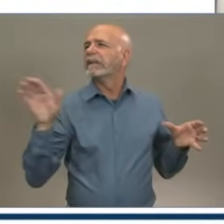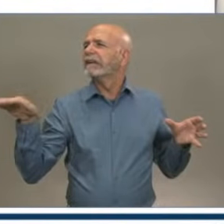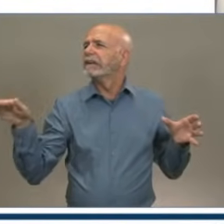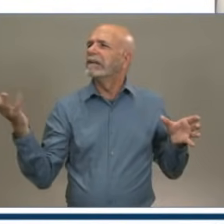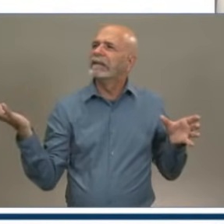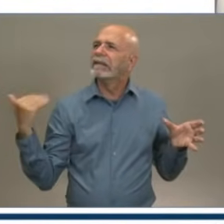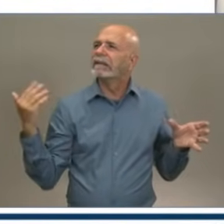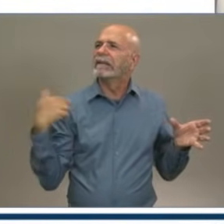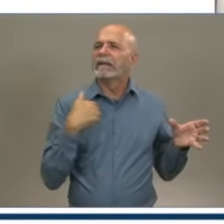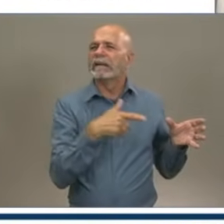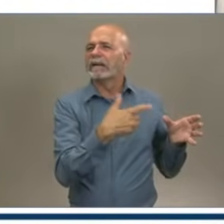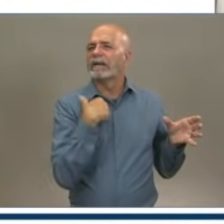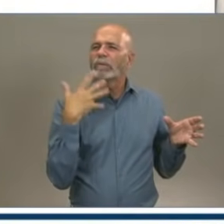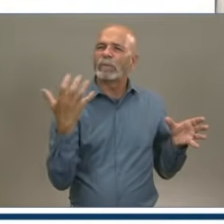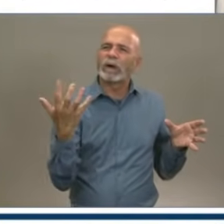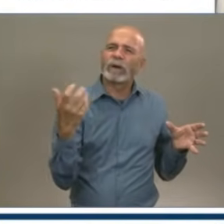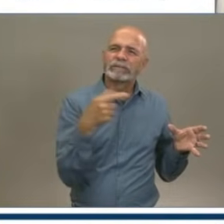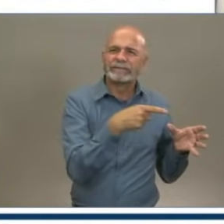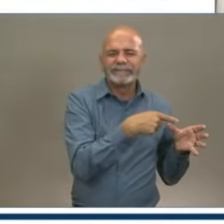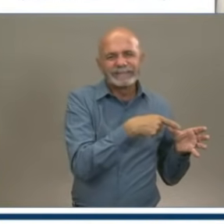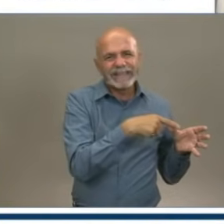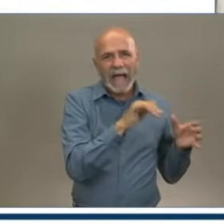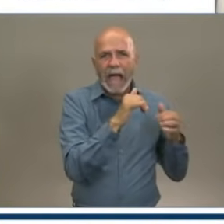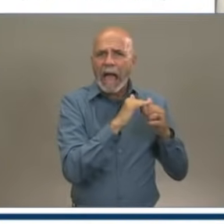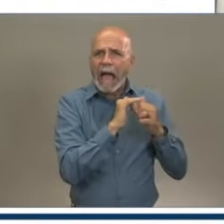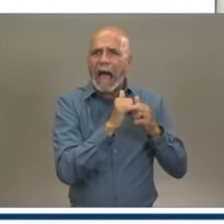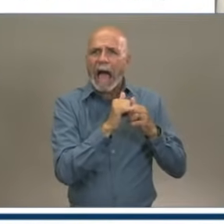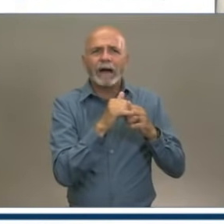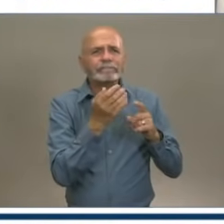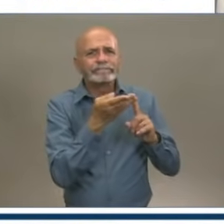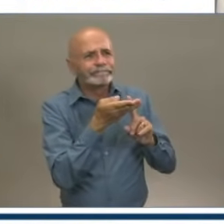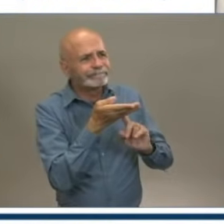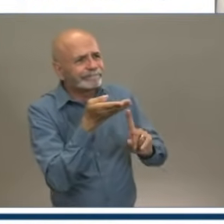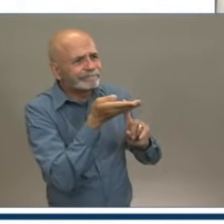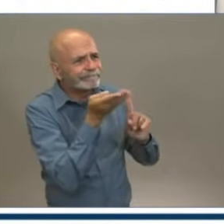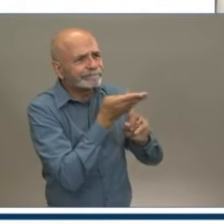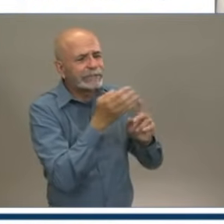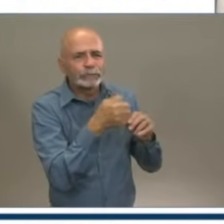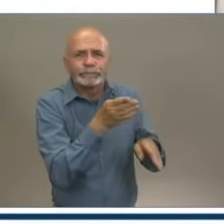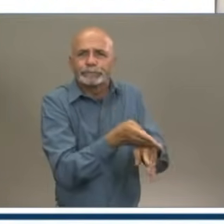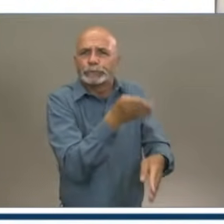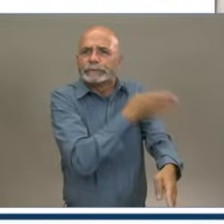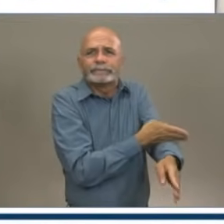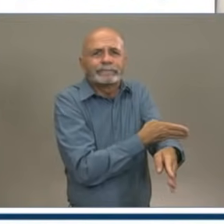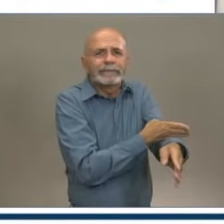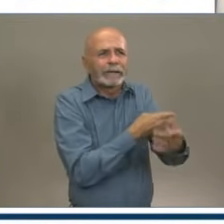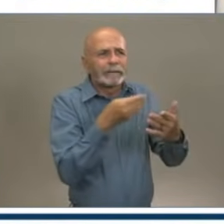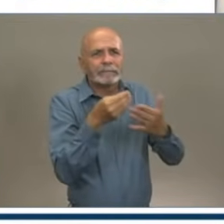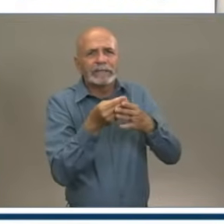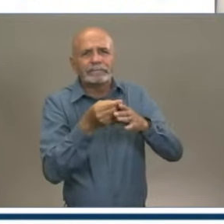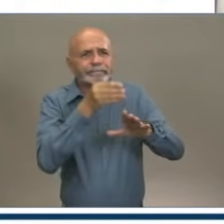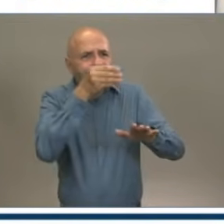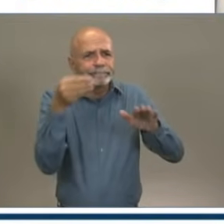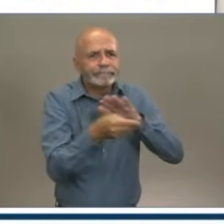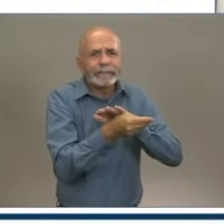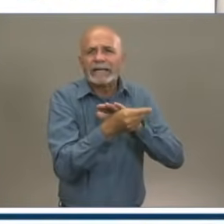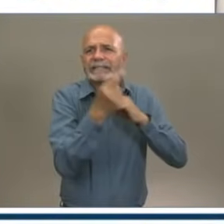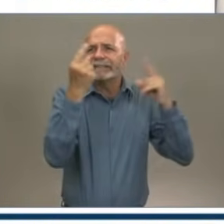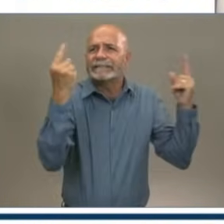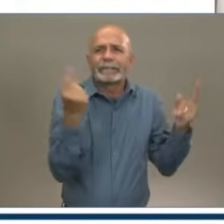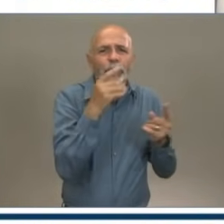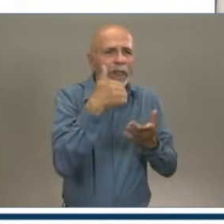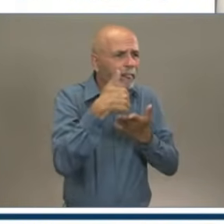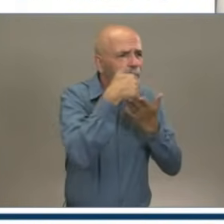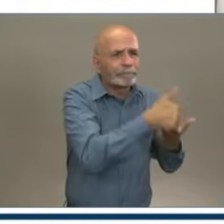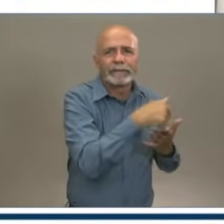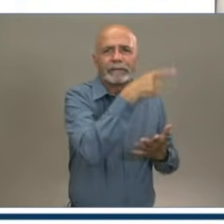beyond improving sector infrastructure and funding, will you do anything to address those individual